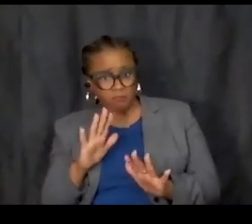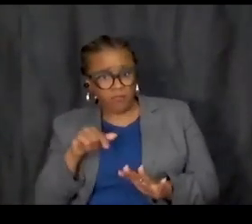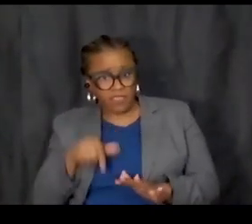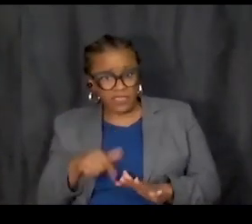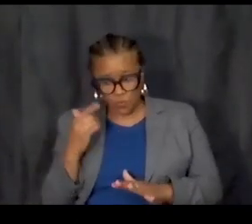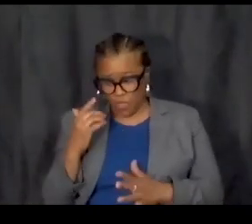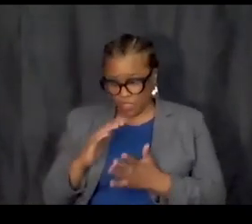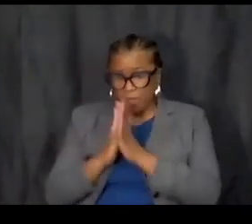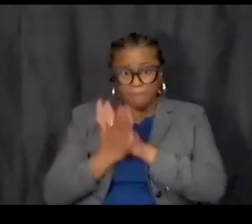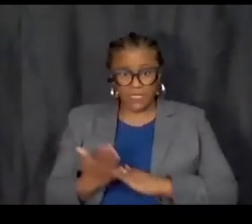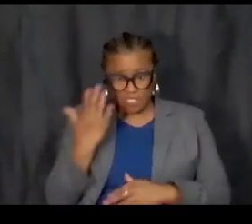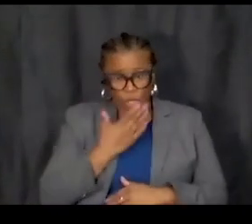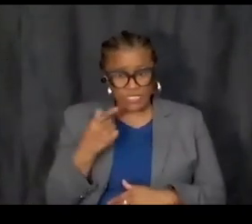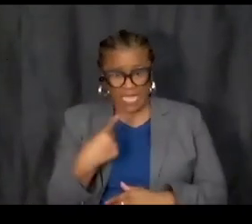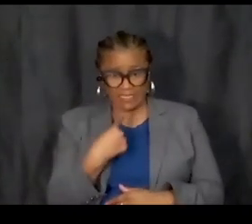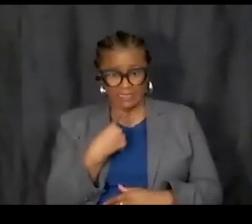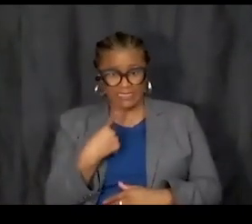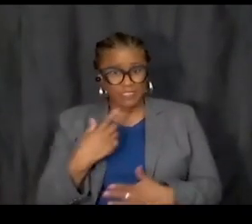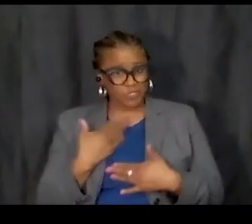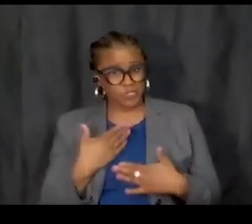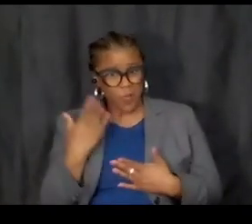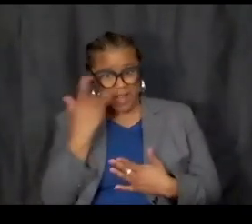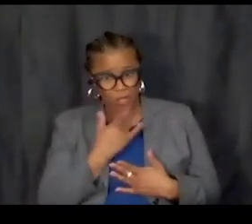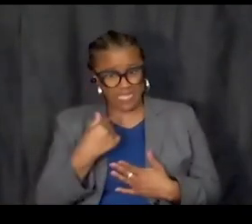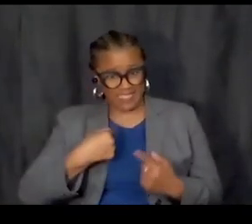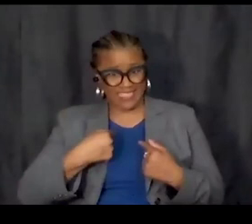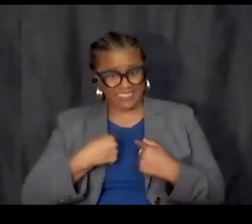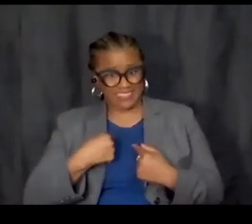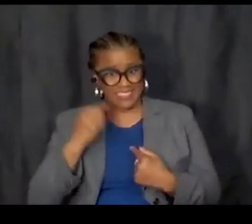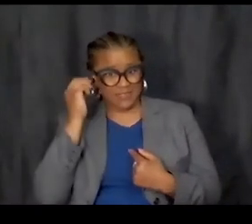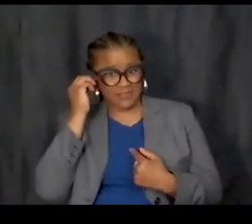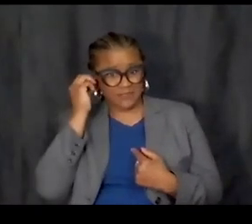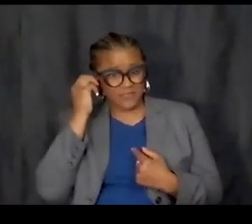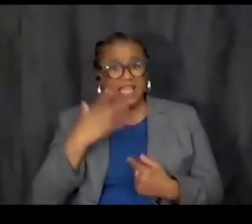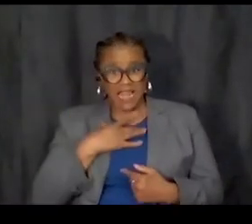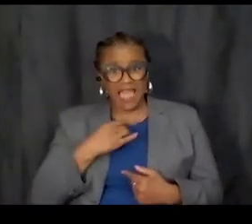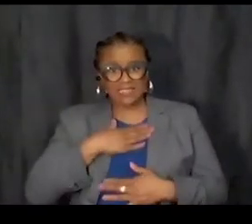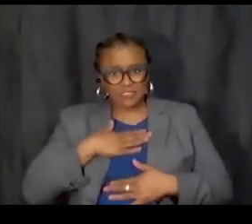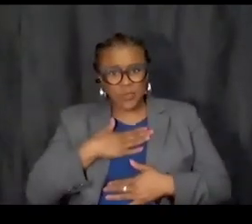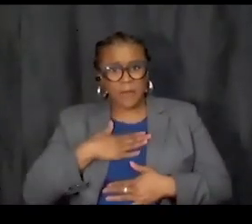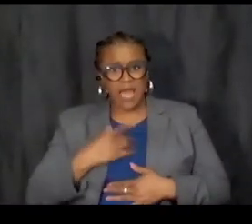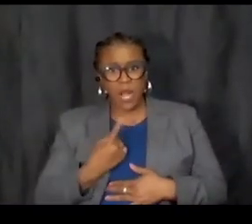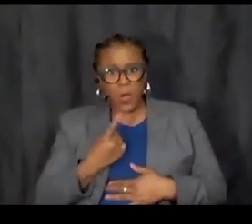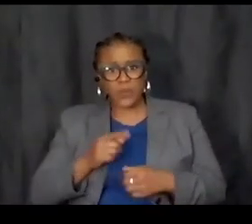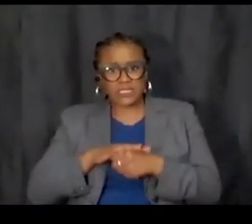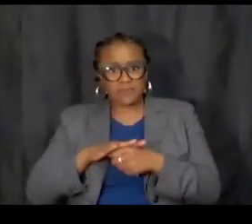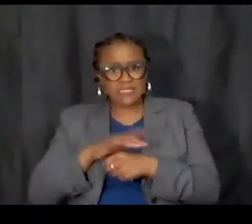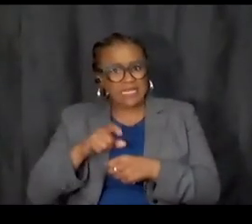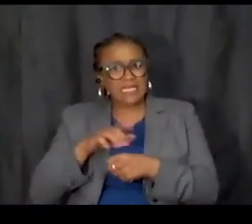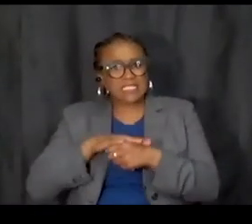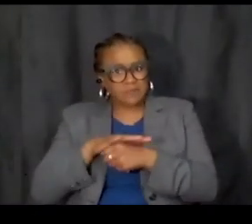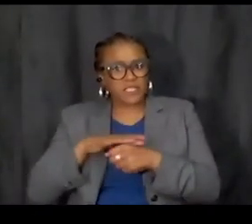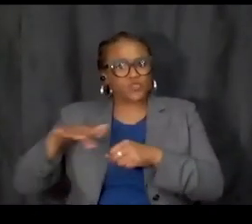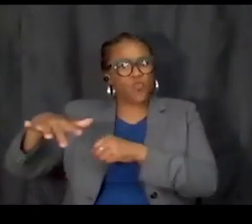like for me." Because I like my alone space, but I need space to wander around in that space alone. I can't be